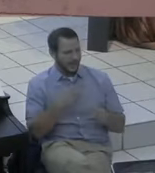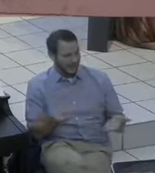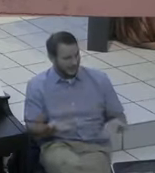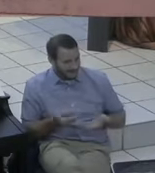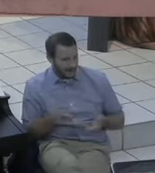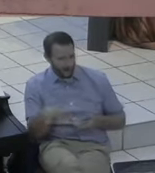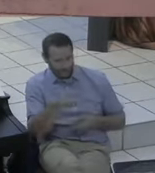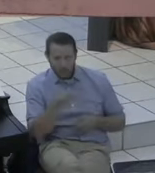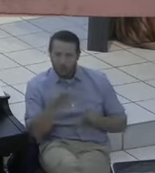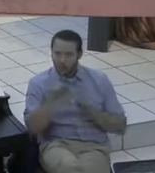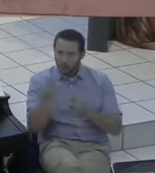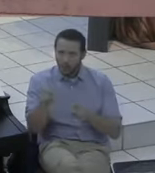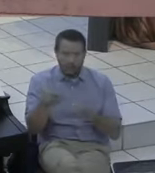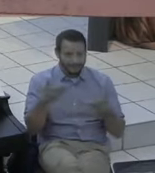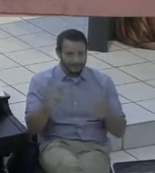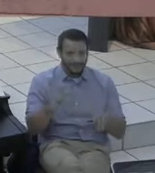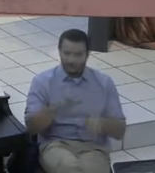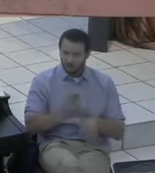after service today.